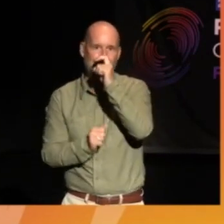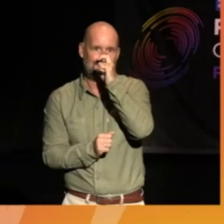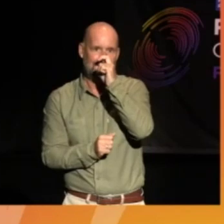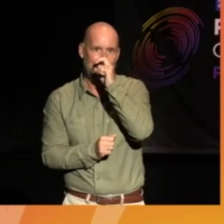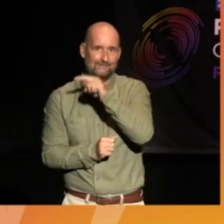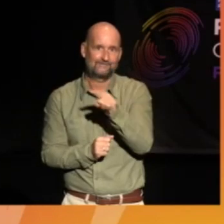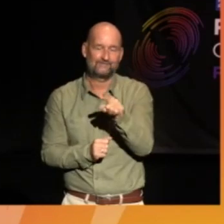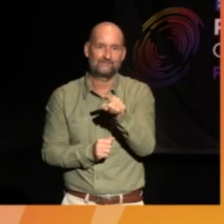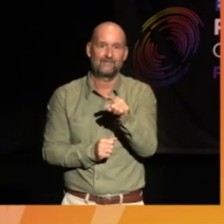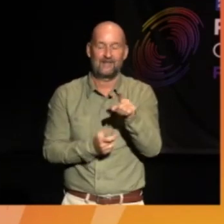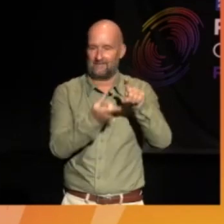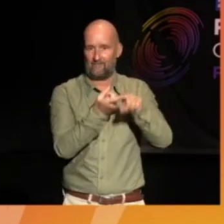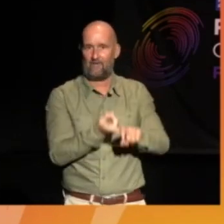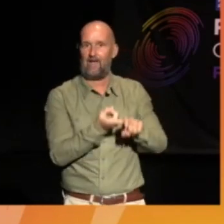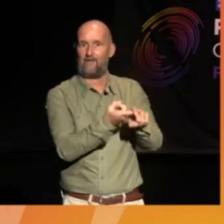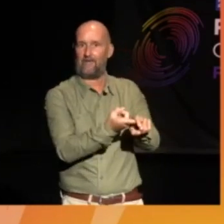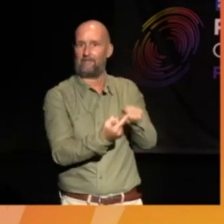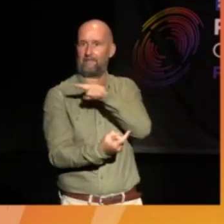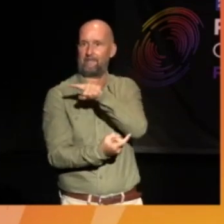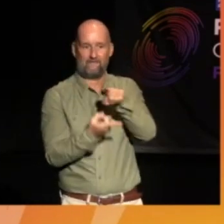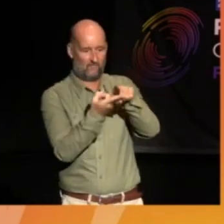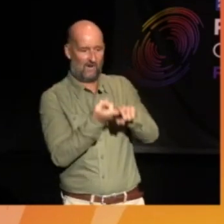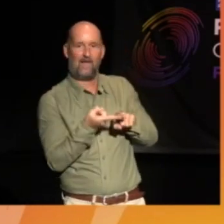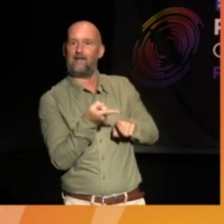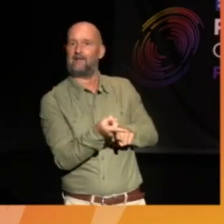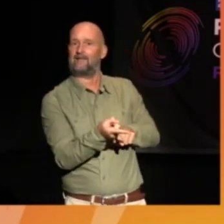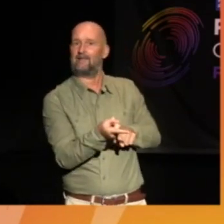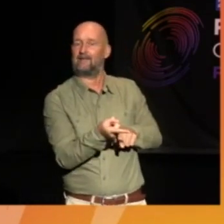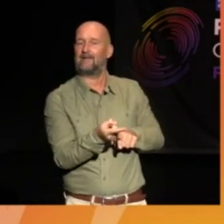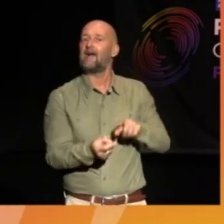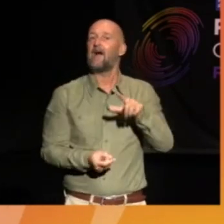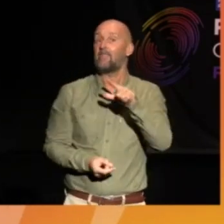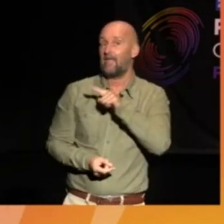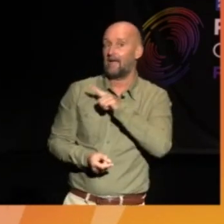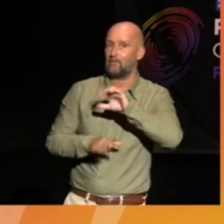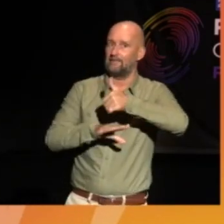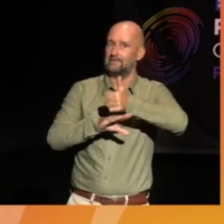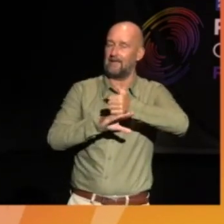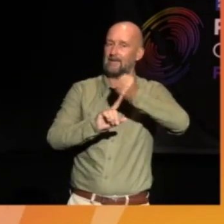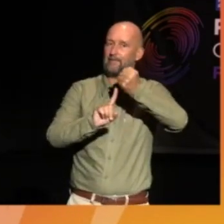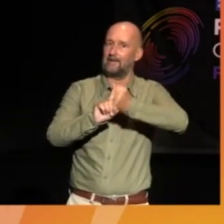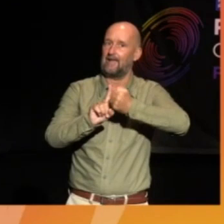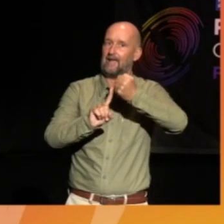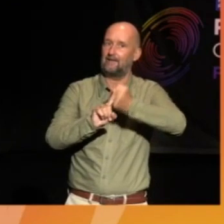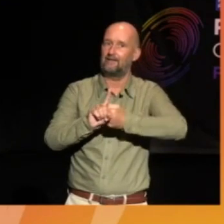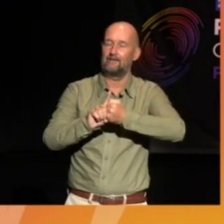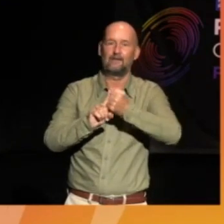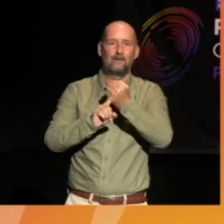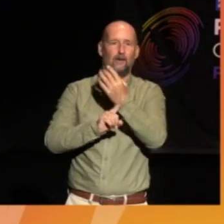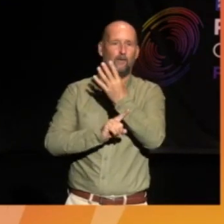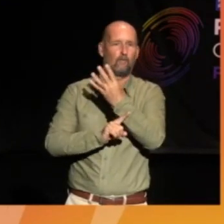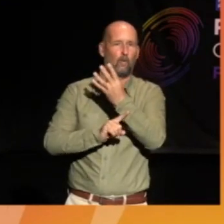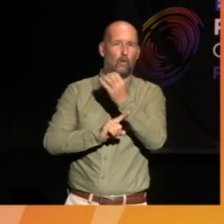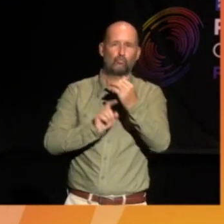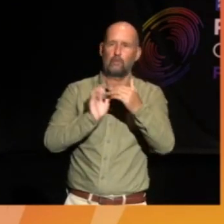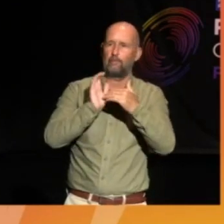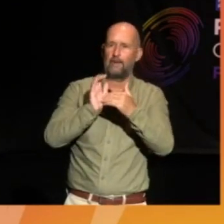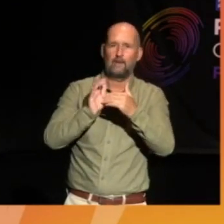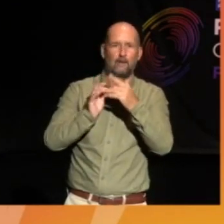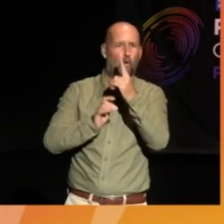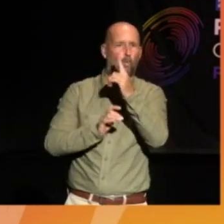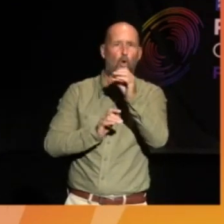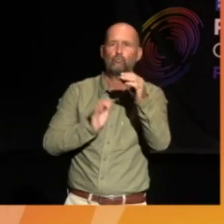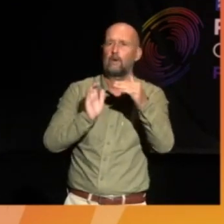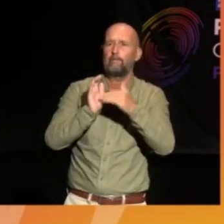critical. So that is the reason we have launched a campaign called 100 Million for 100 Million campaign. In short, we call 100